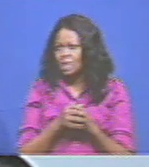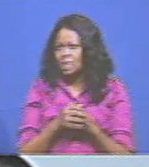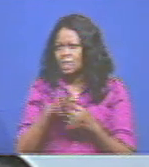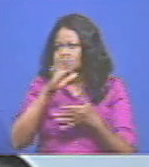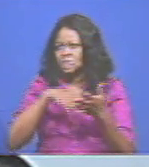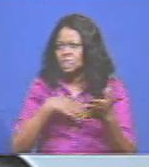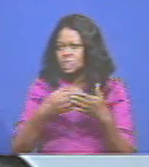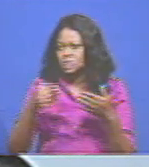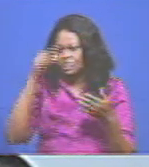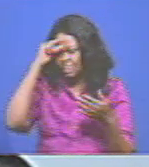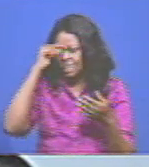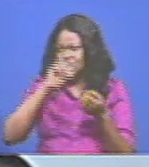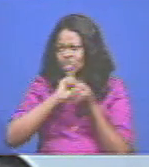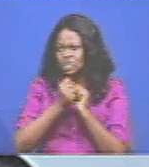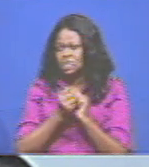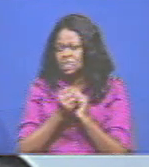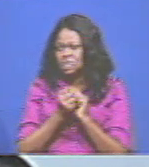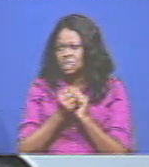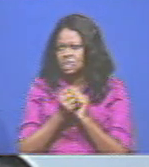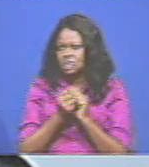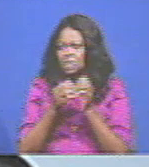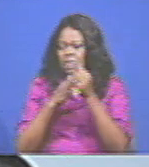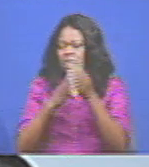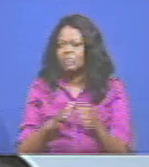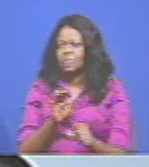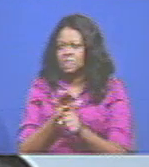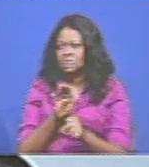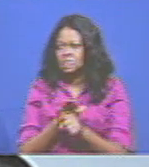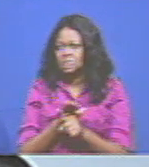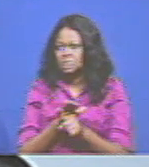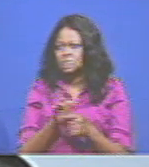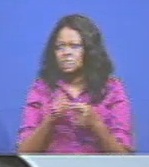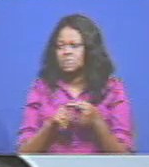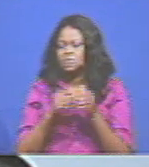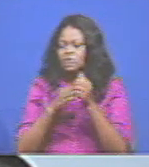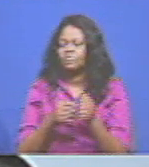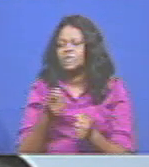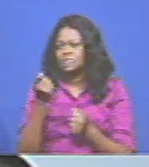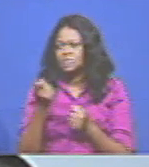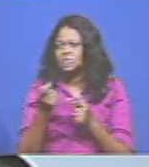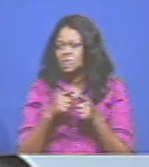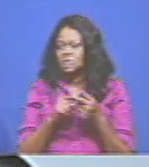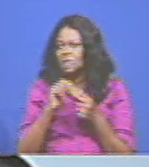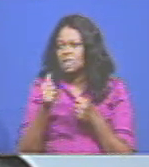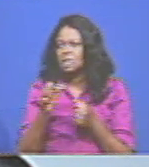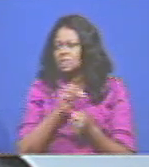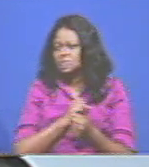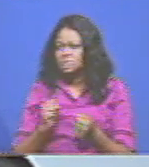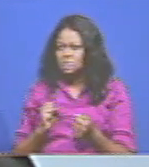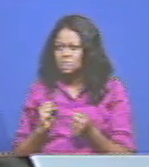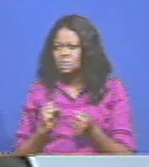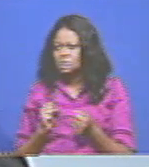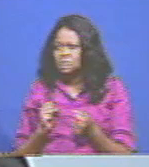government changed. So look at the lead of majority, lead of minority, look at the Senate.